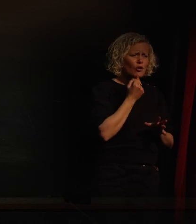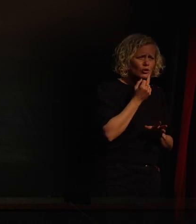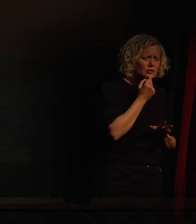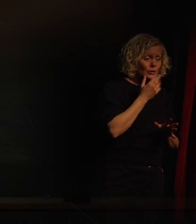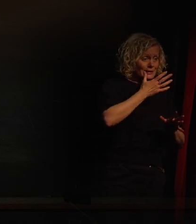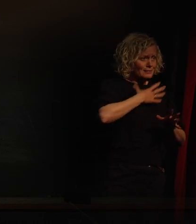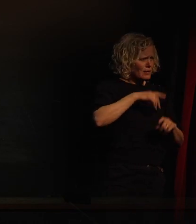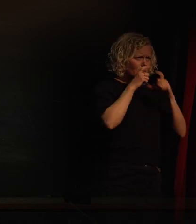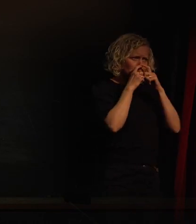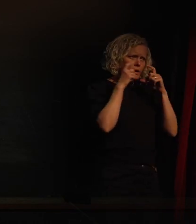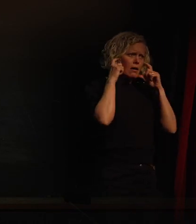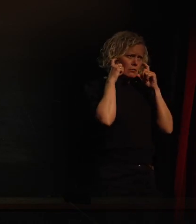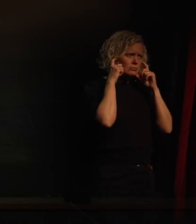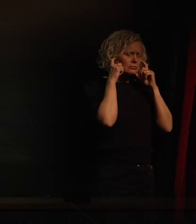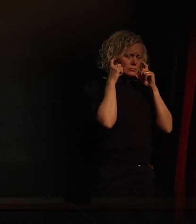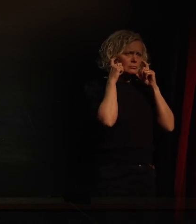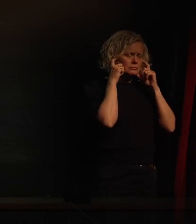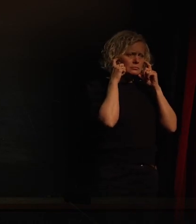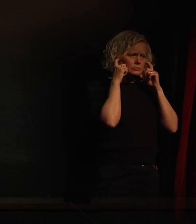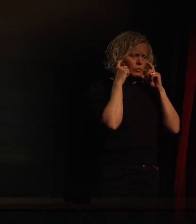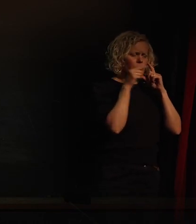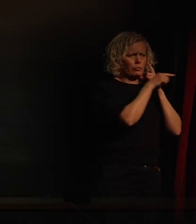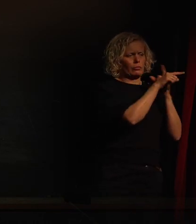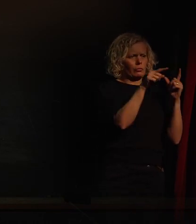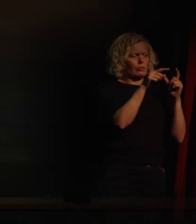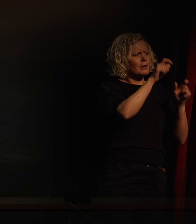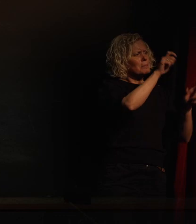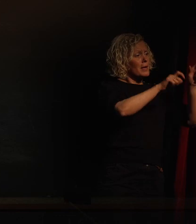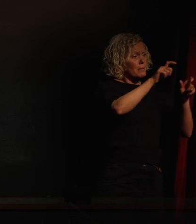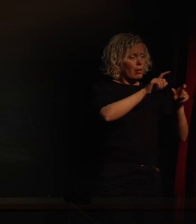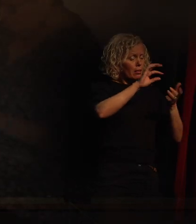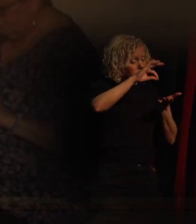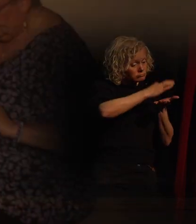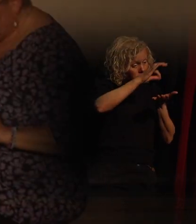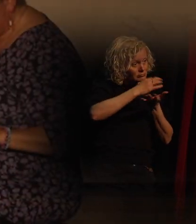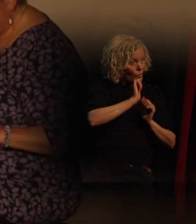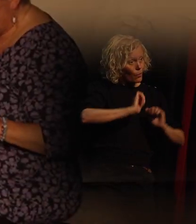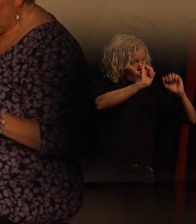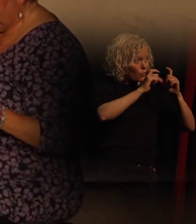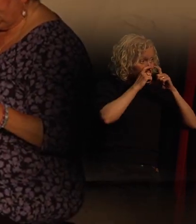those face masks. So the clever people made their own.